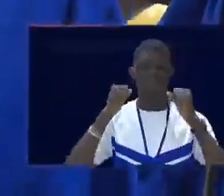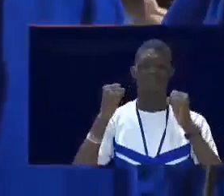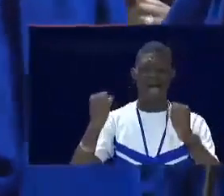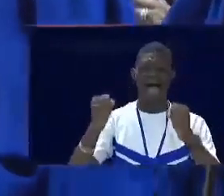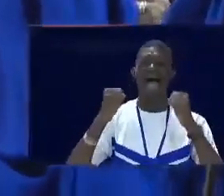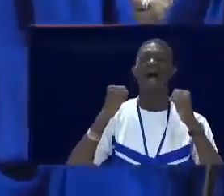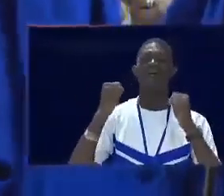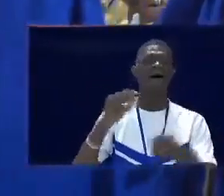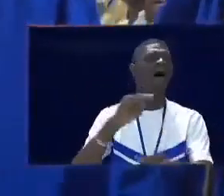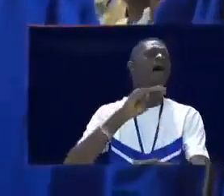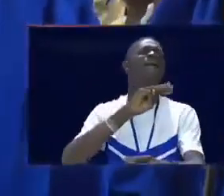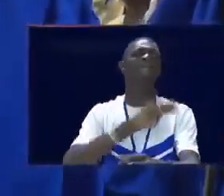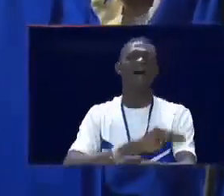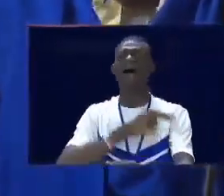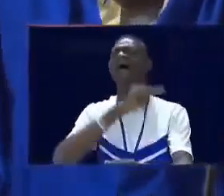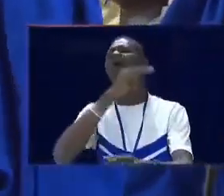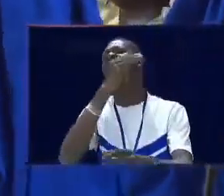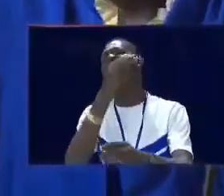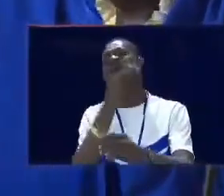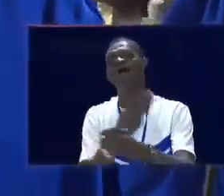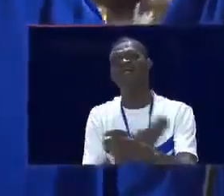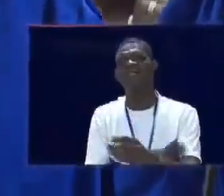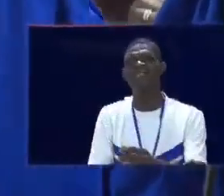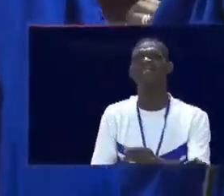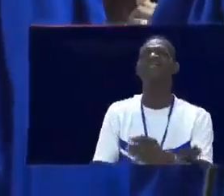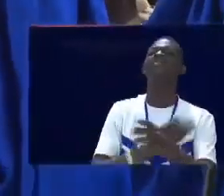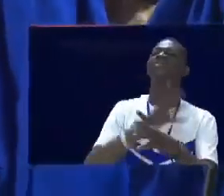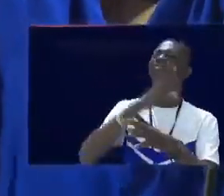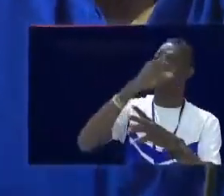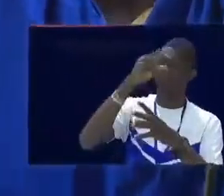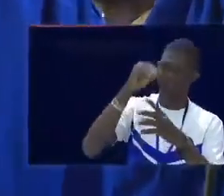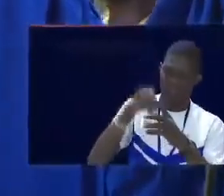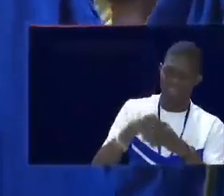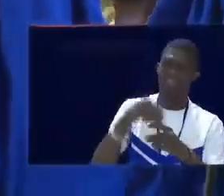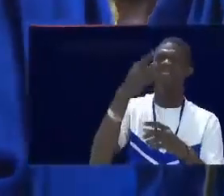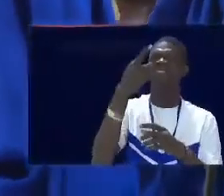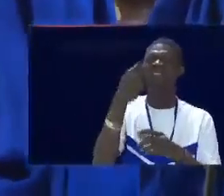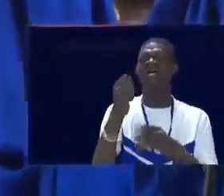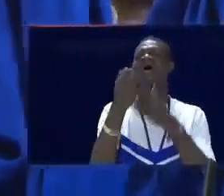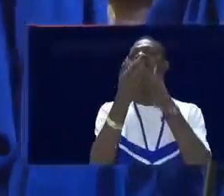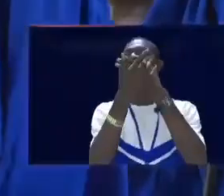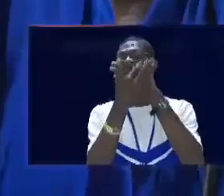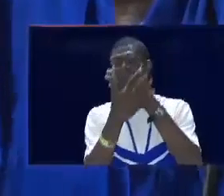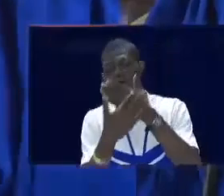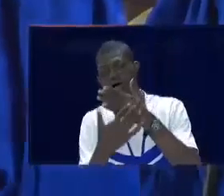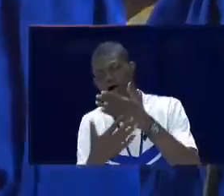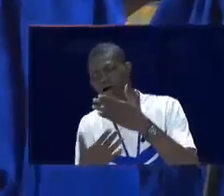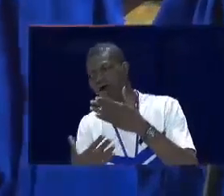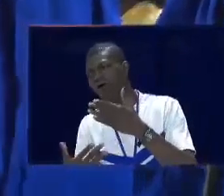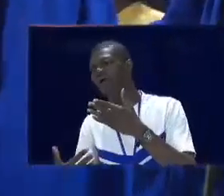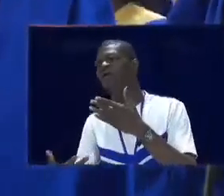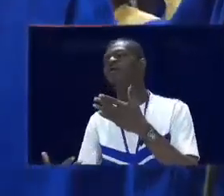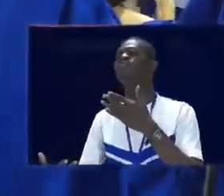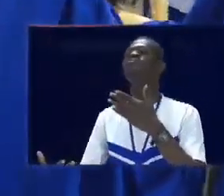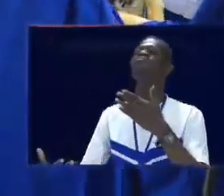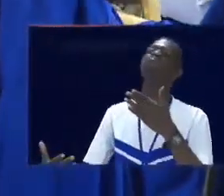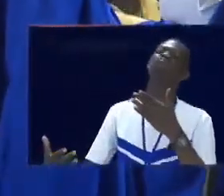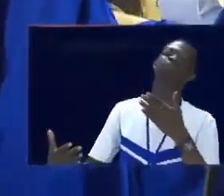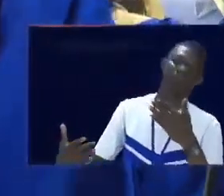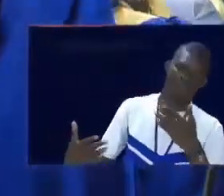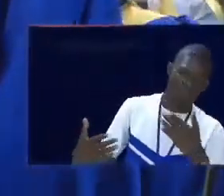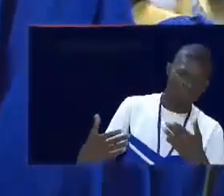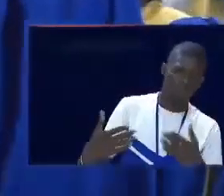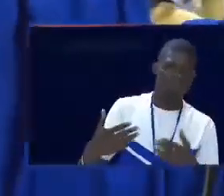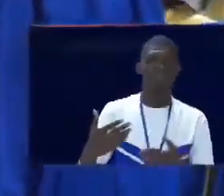is power mighty in the blood, in